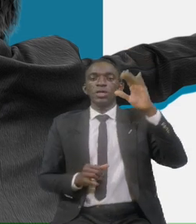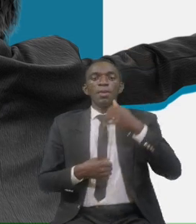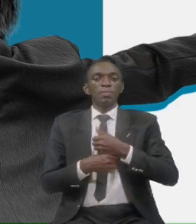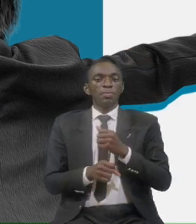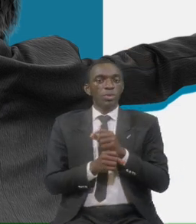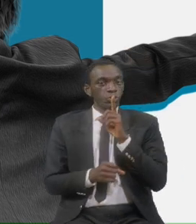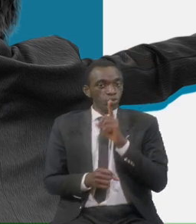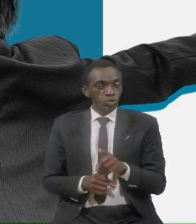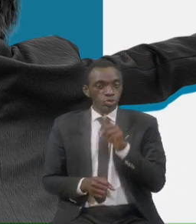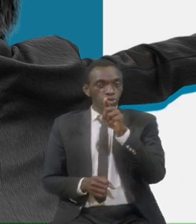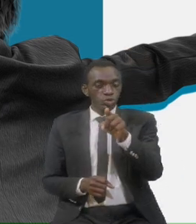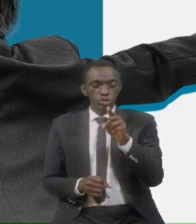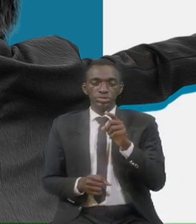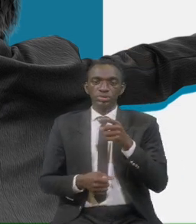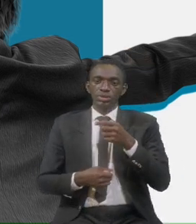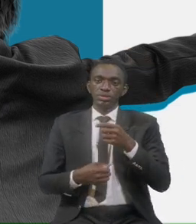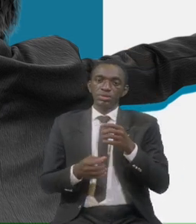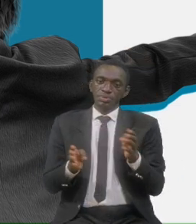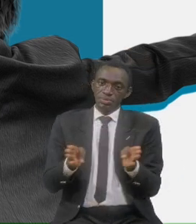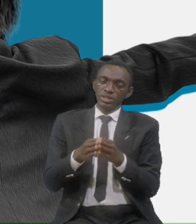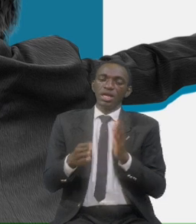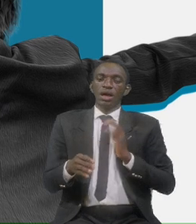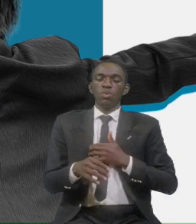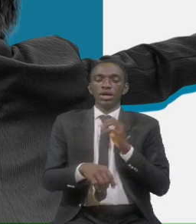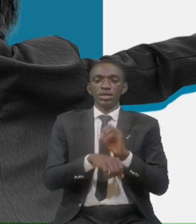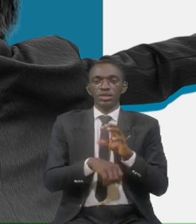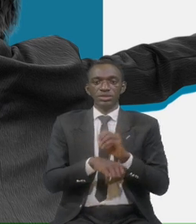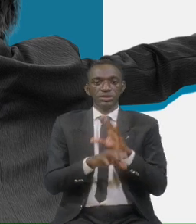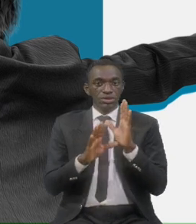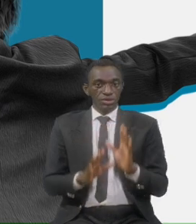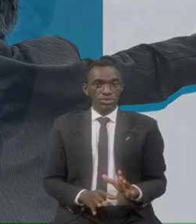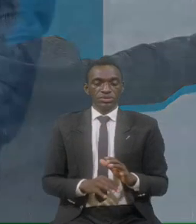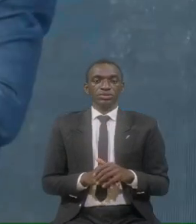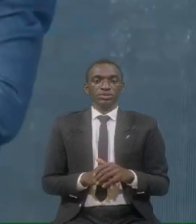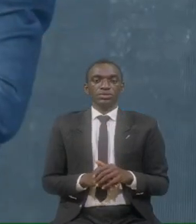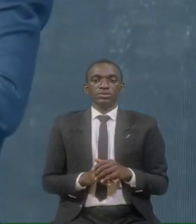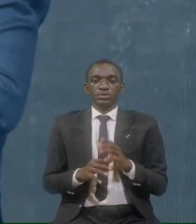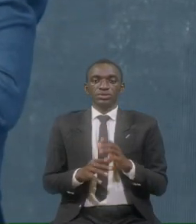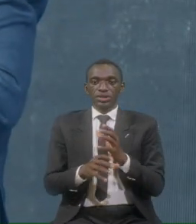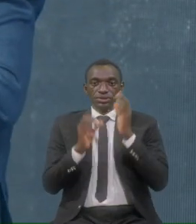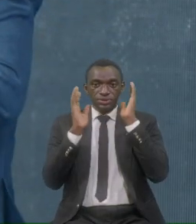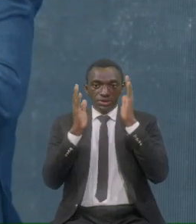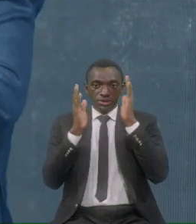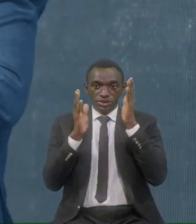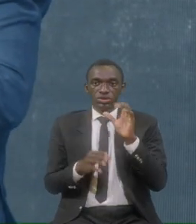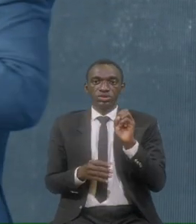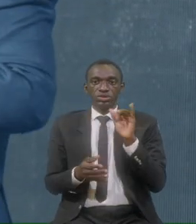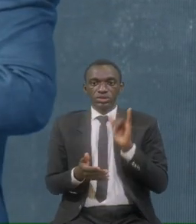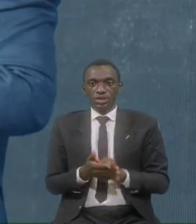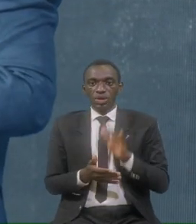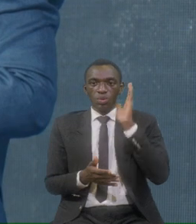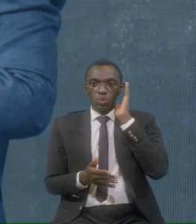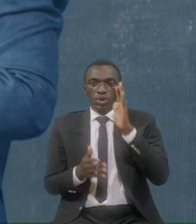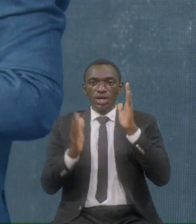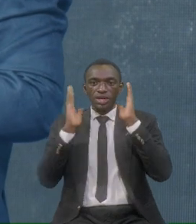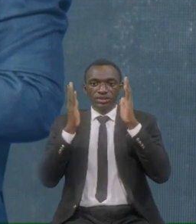our counselors get your attention so that they will attend to you.